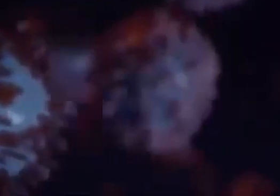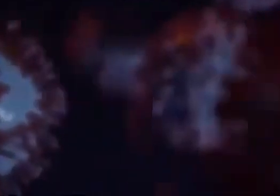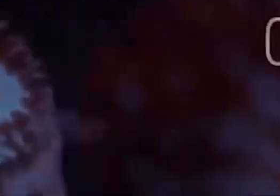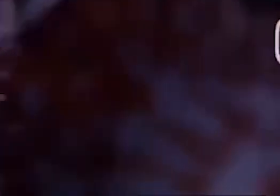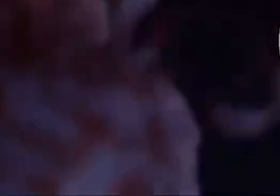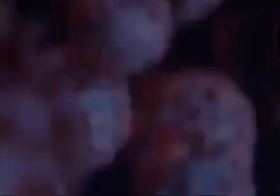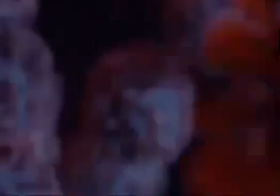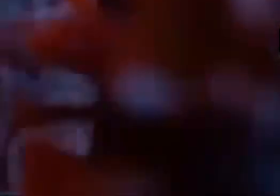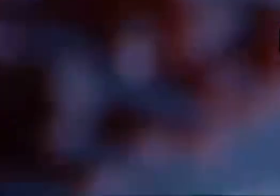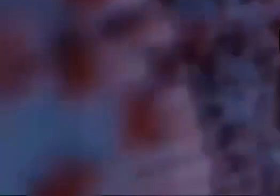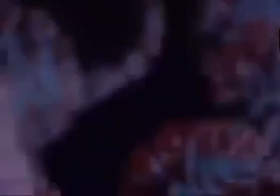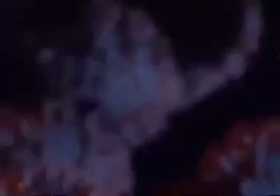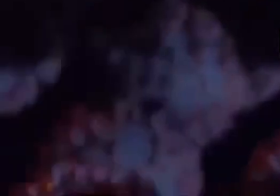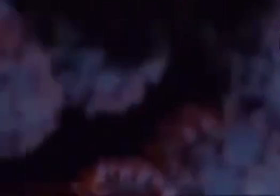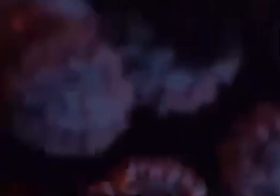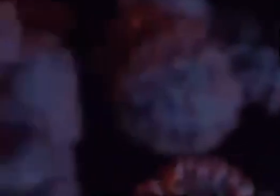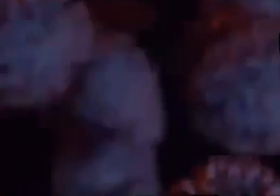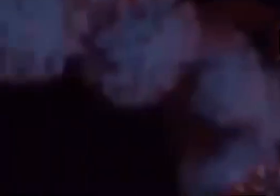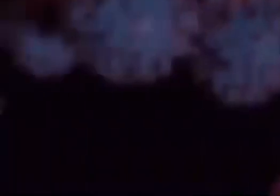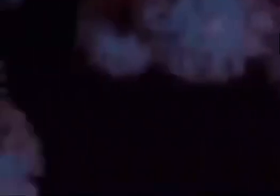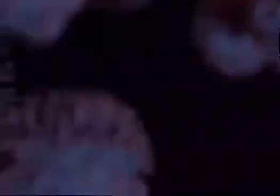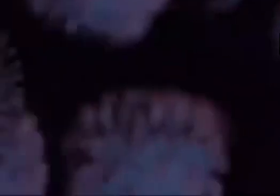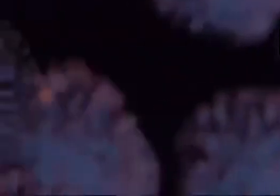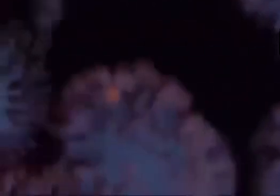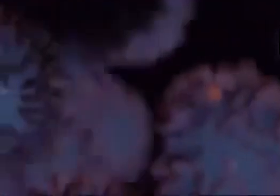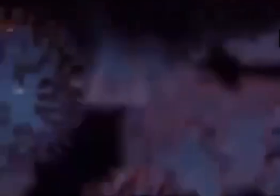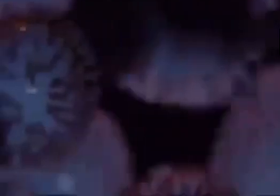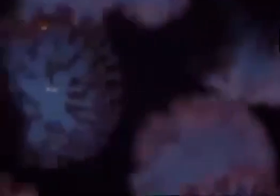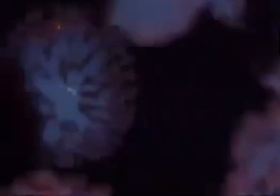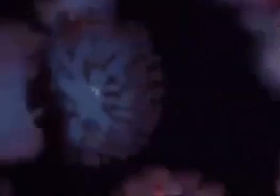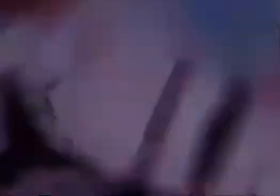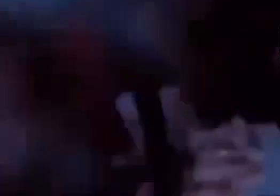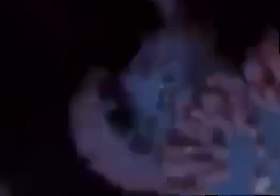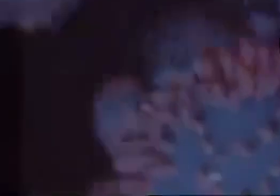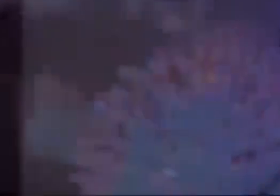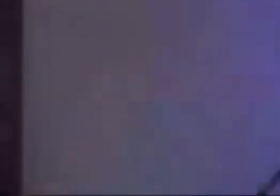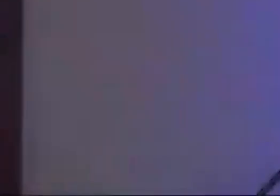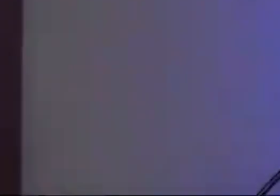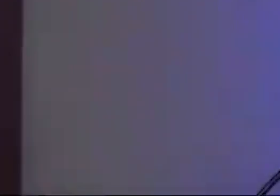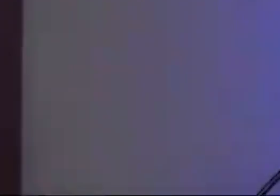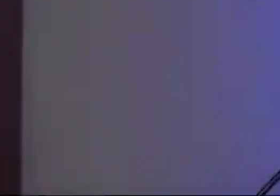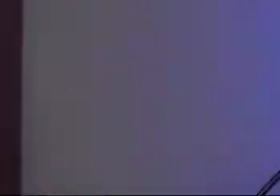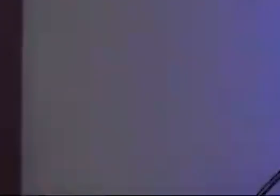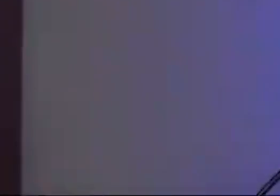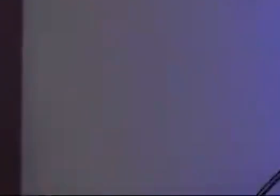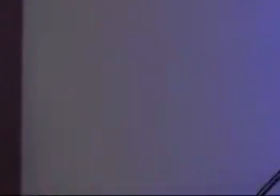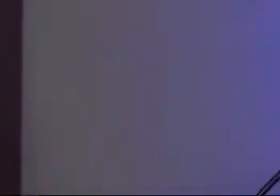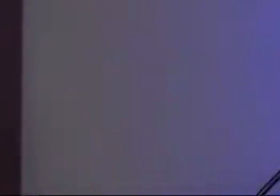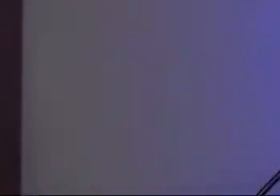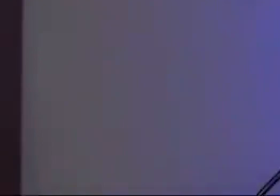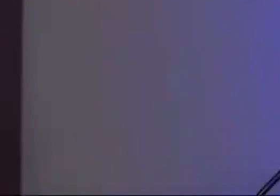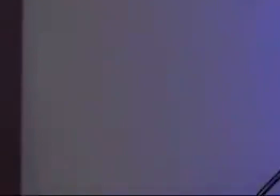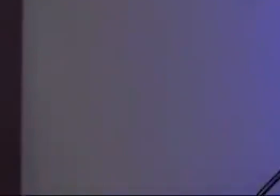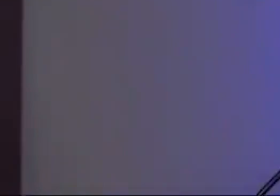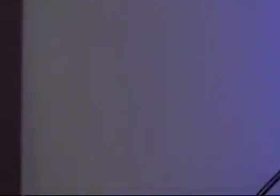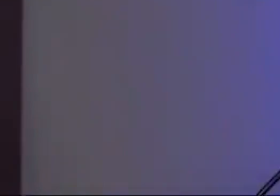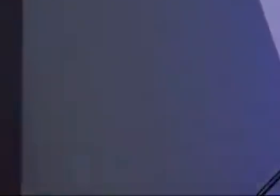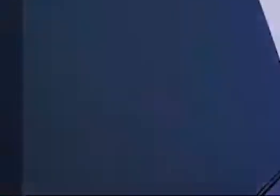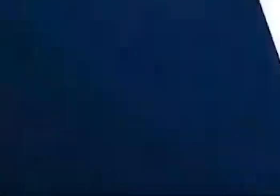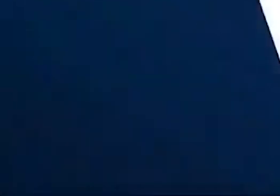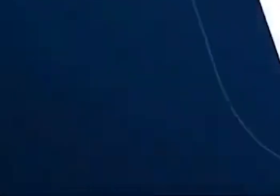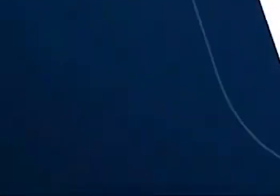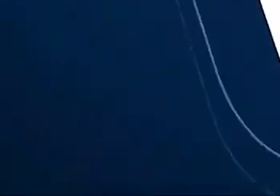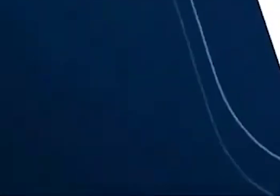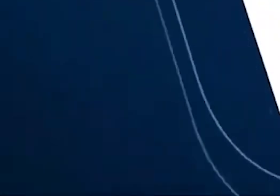Good morning, everyone. It is Thursday, January 13th. Welcome to the Morning Medical Update. Thanks for joining us here on Facebook and on YouTube. We know COVID